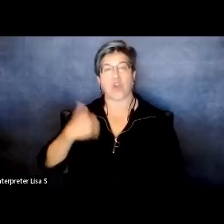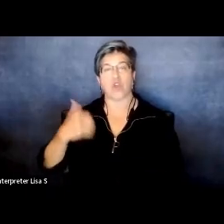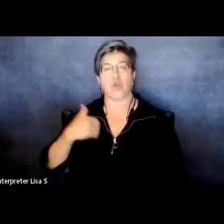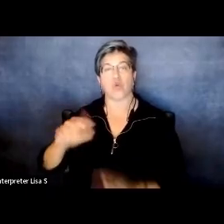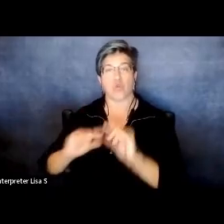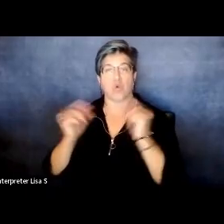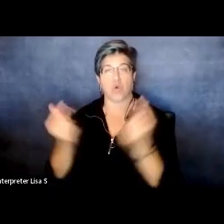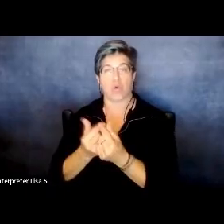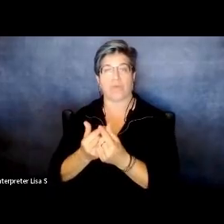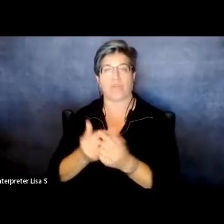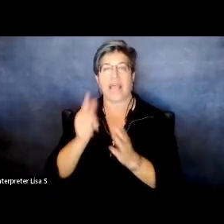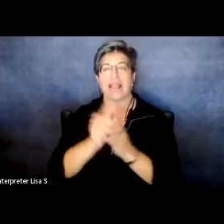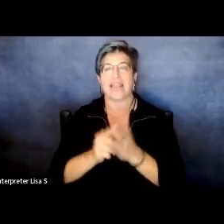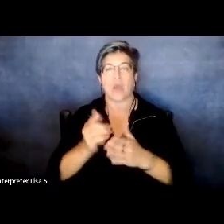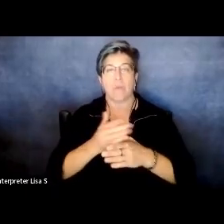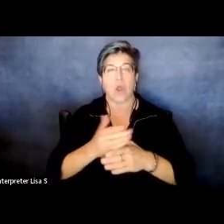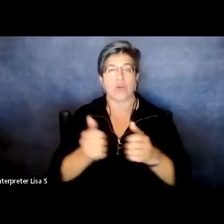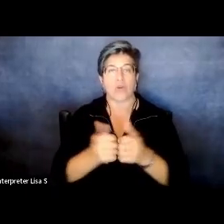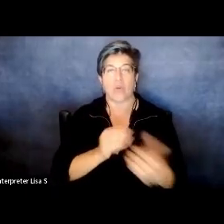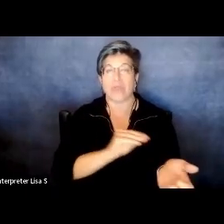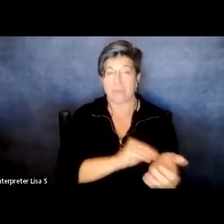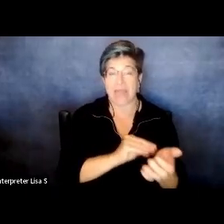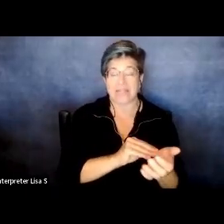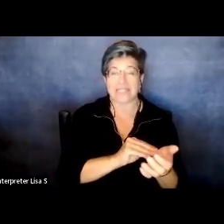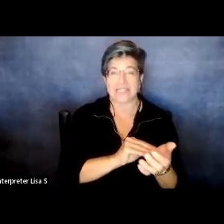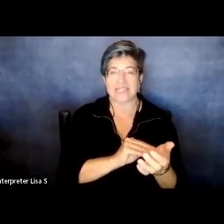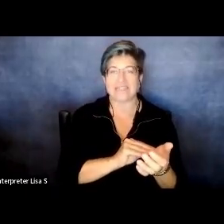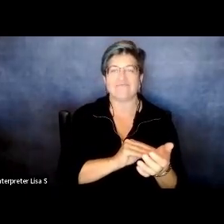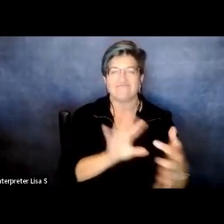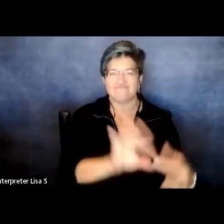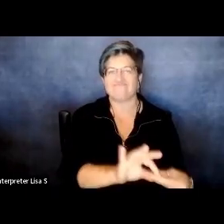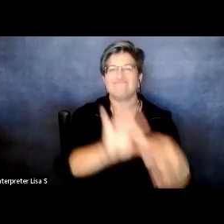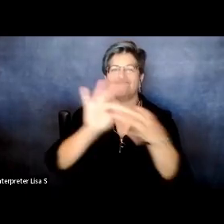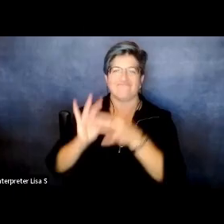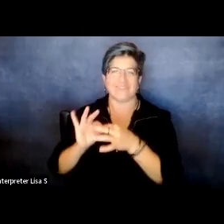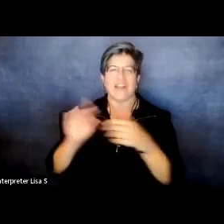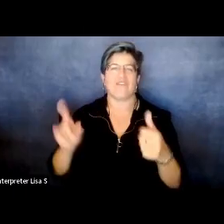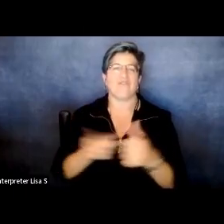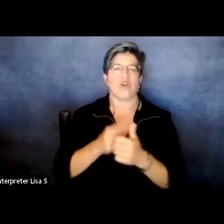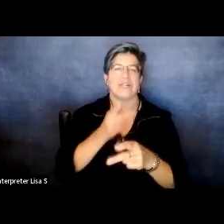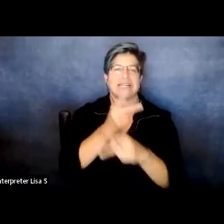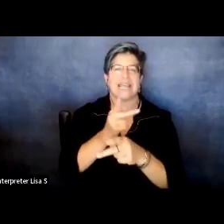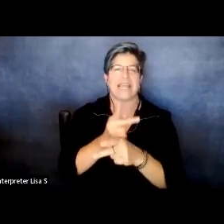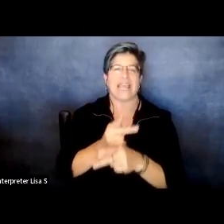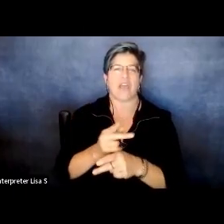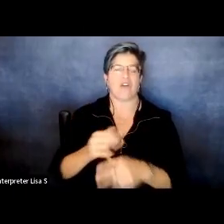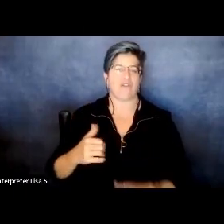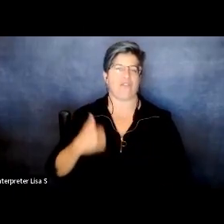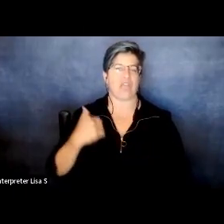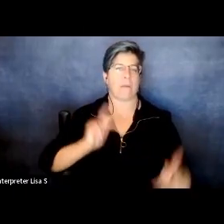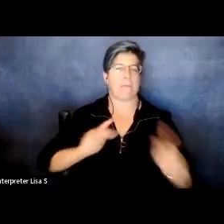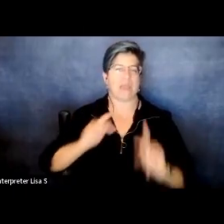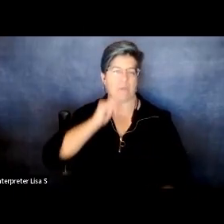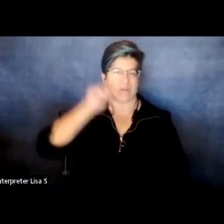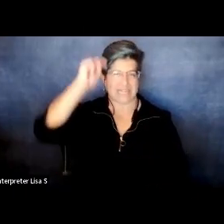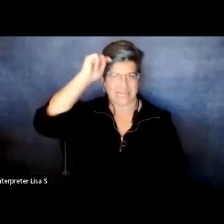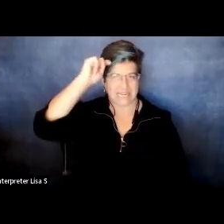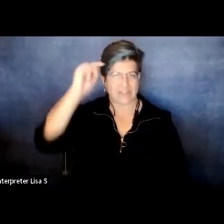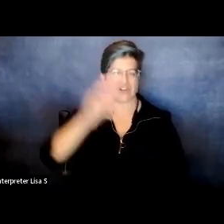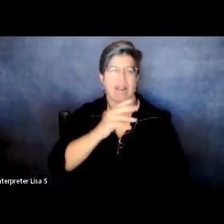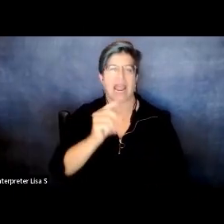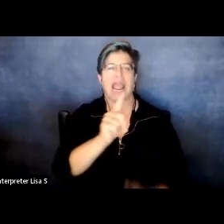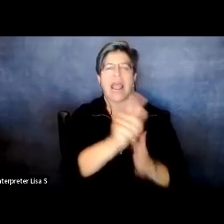have been were rooted at first in caring for adolescents and